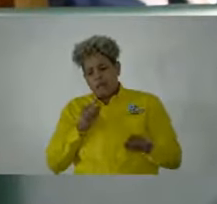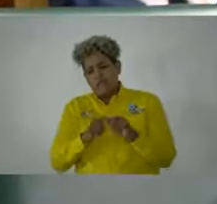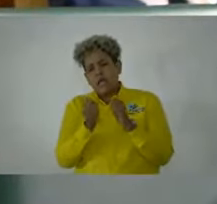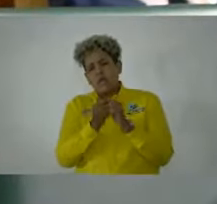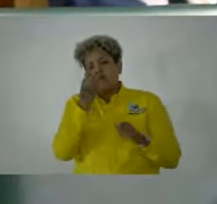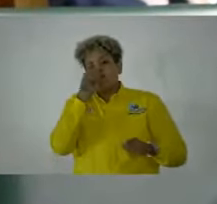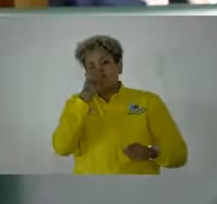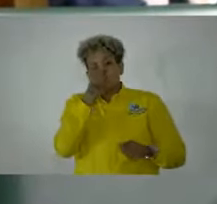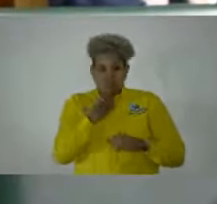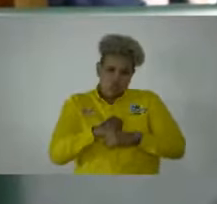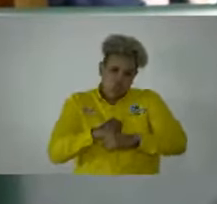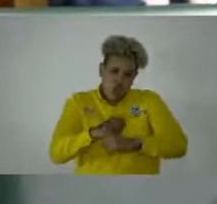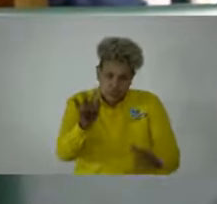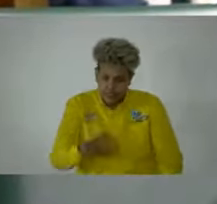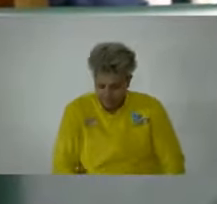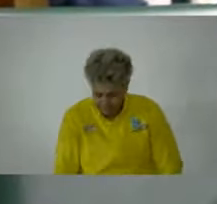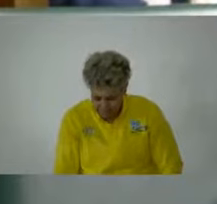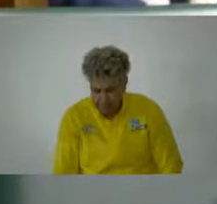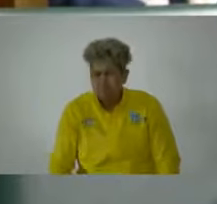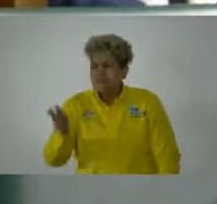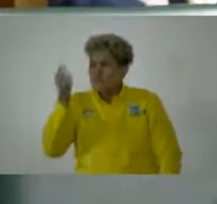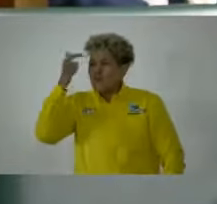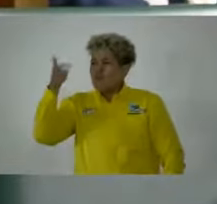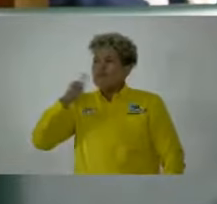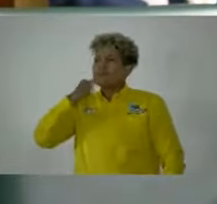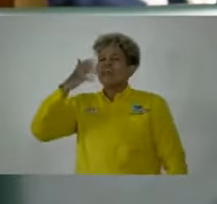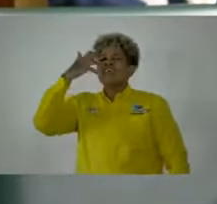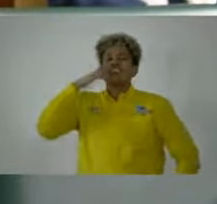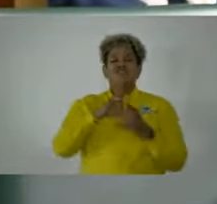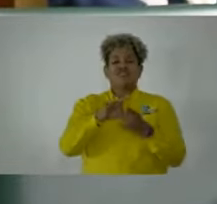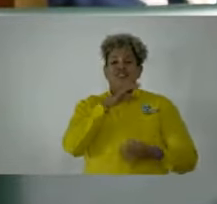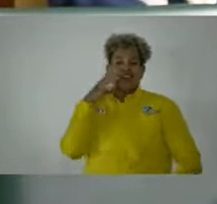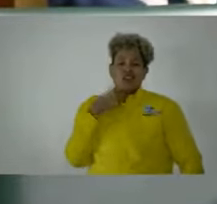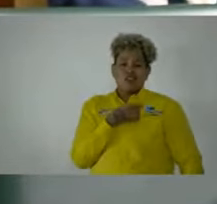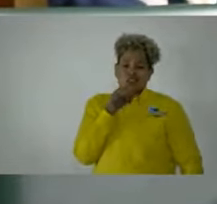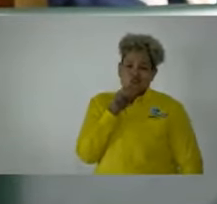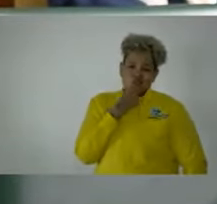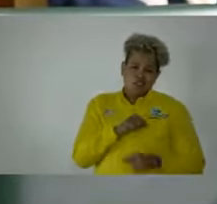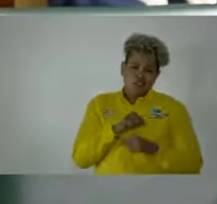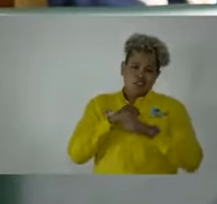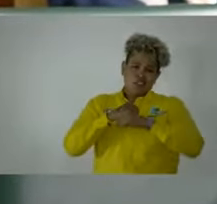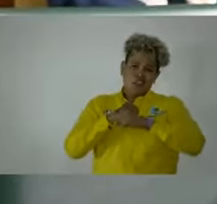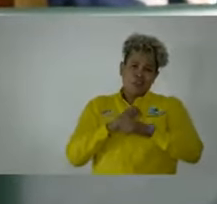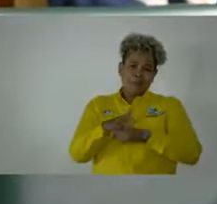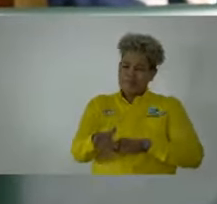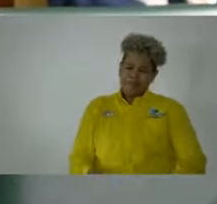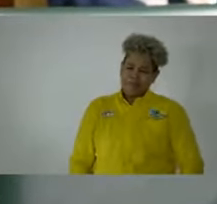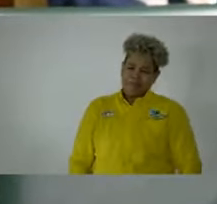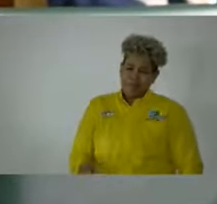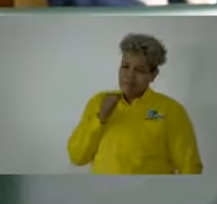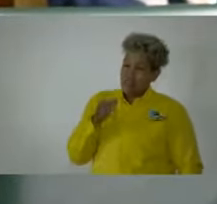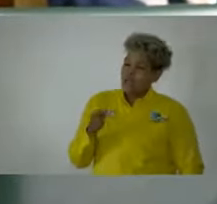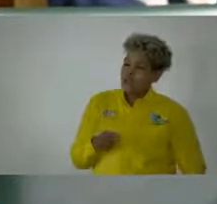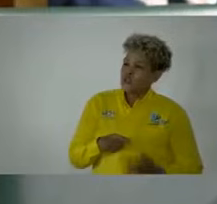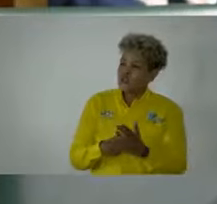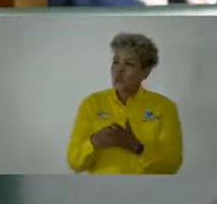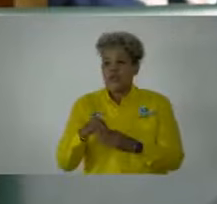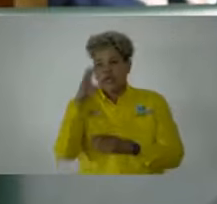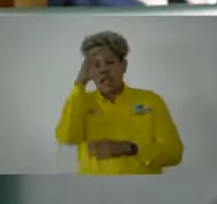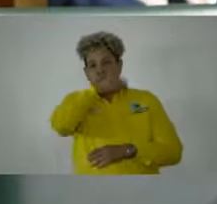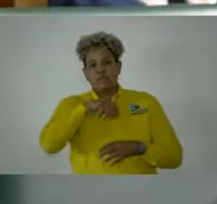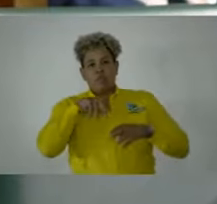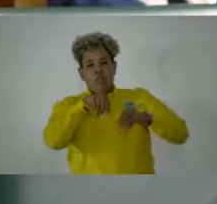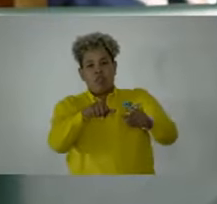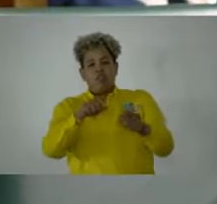food security. Mr. Speaker, the government is not serious about agriculture and food security, and it is reflected in the estimates of expenditure